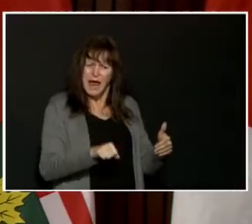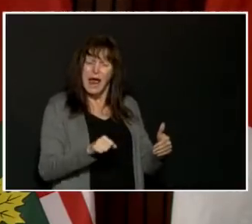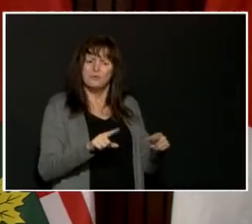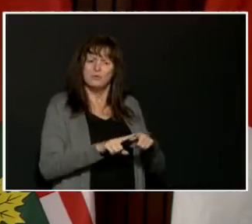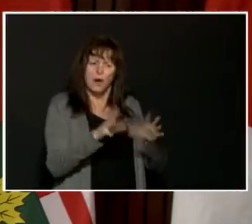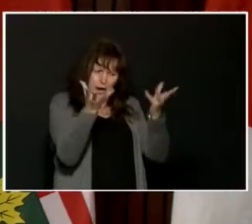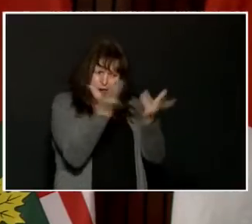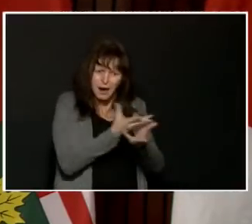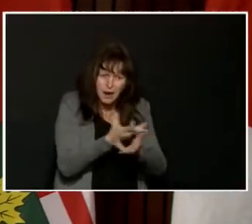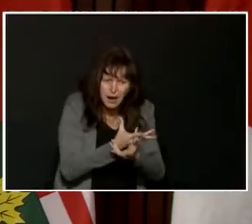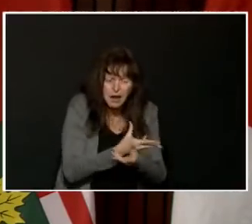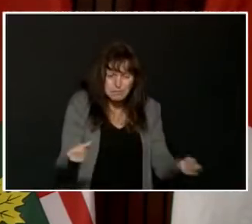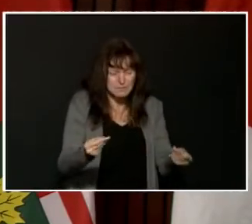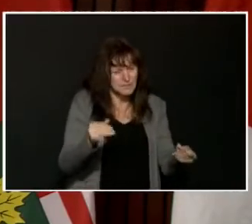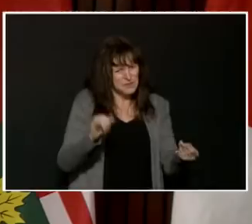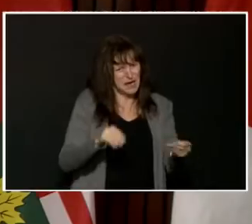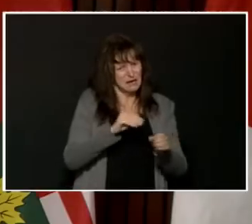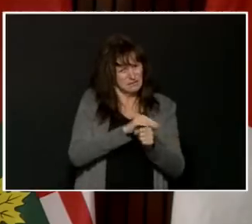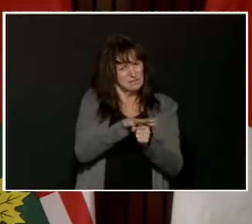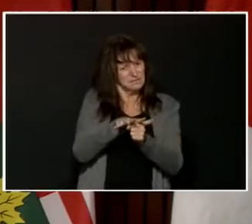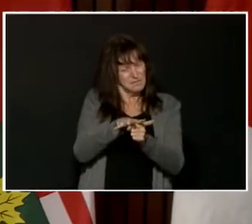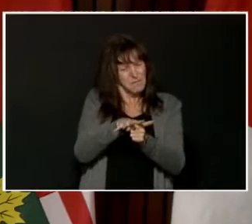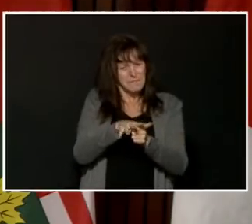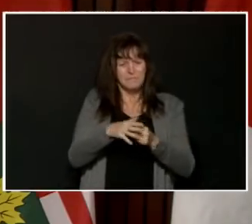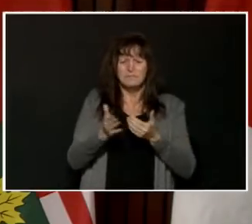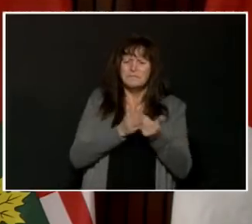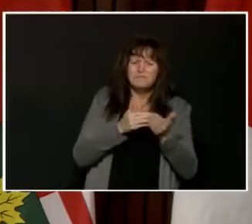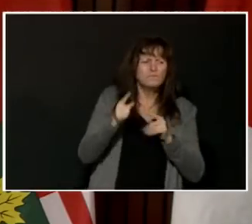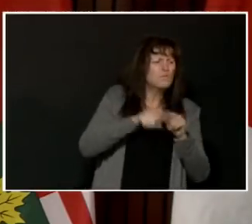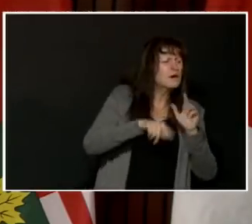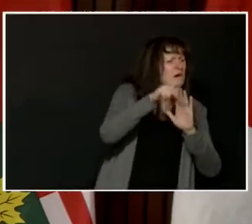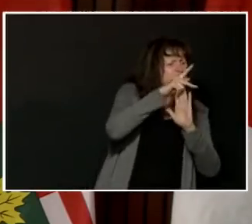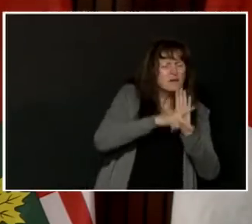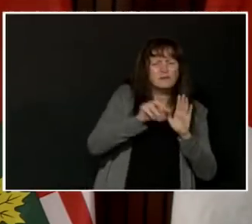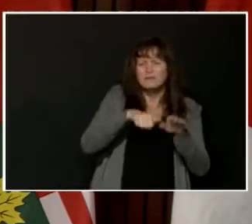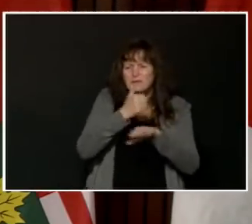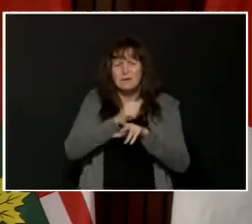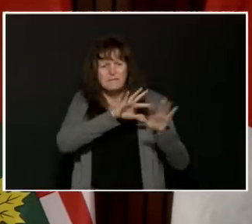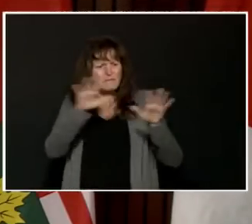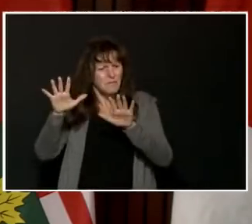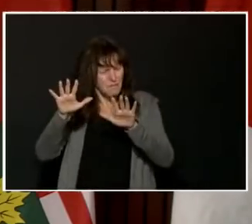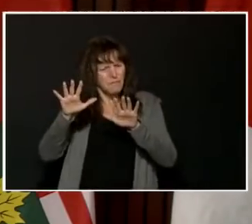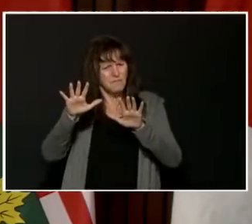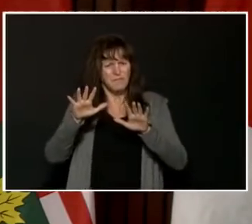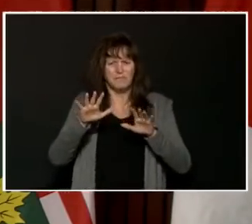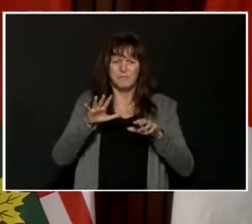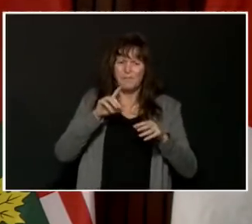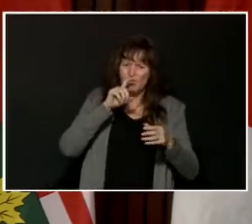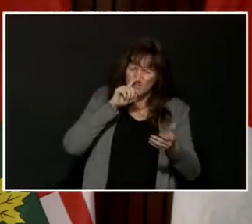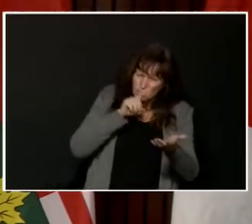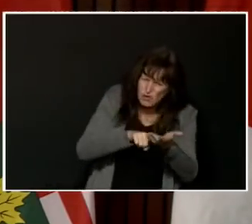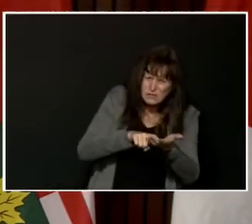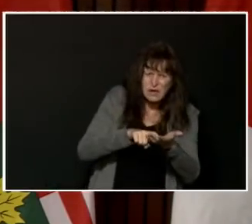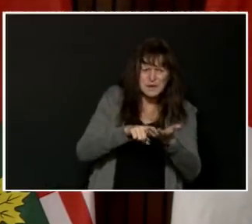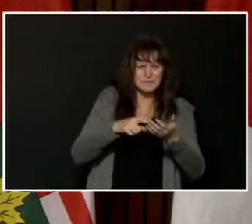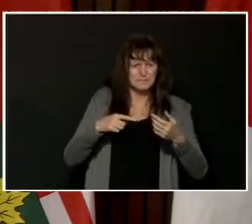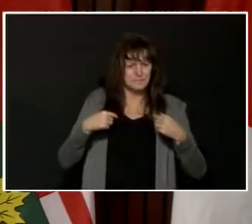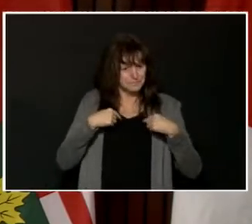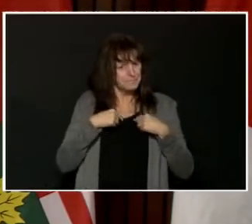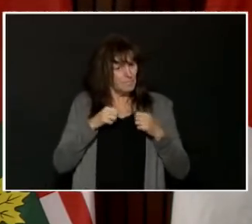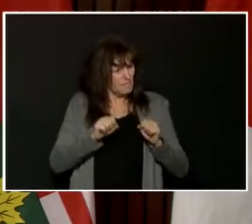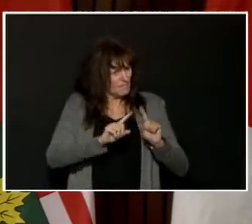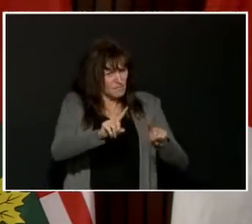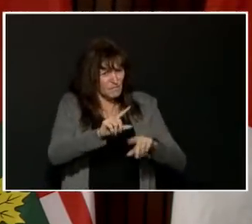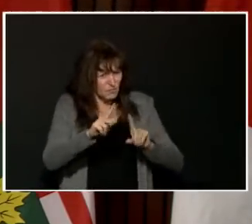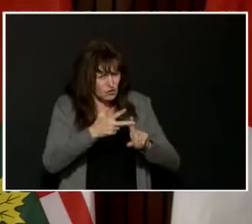Regardless of the policies that will be enacted, we should recognize that we are fortunate to have the capacity to provide boosters when many countries are struggling to provide